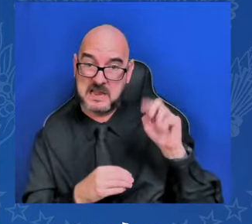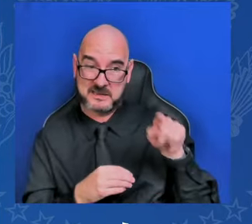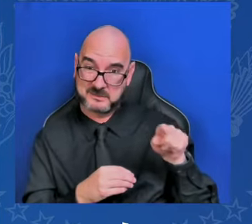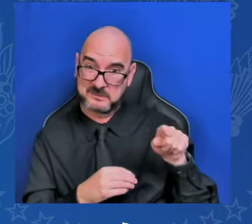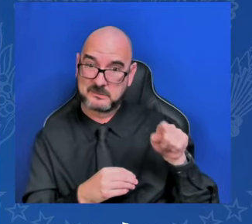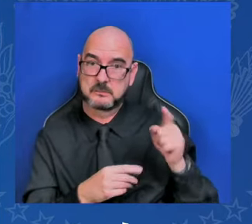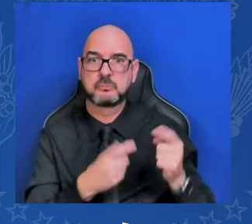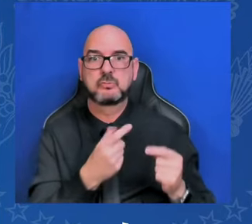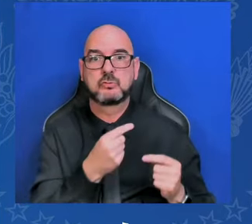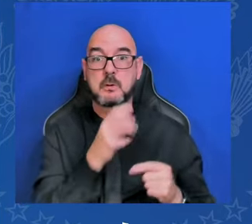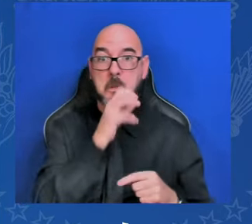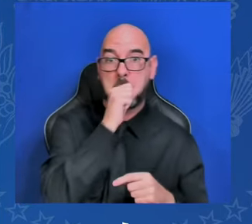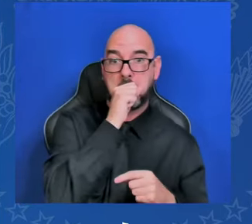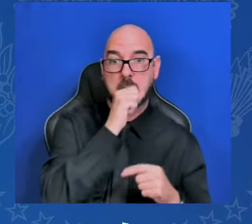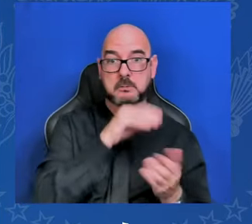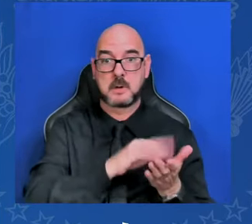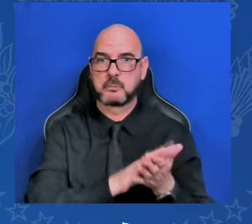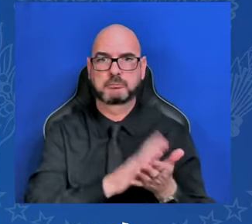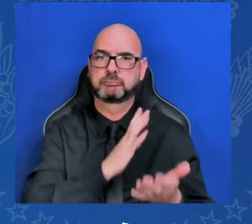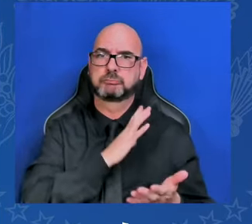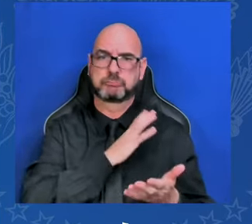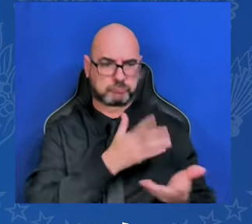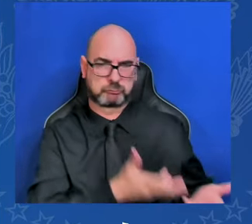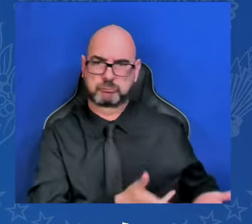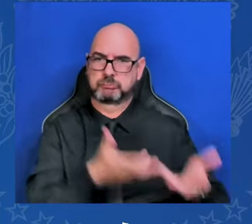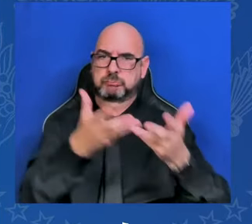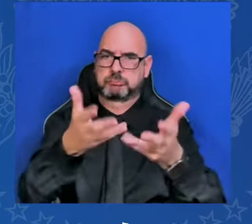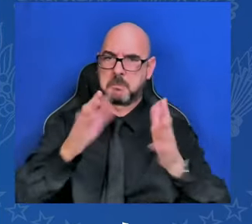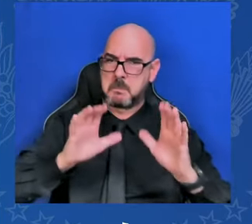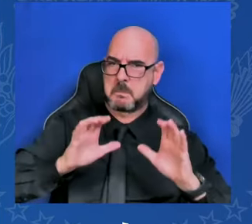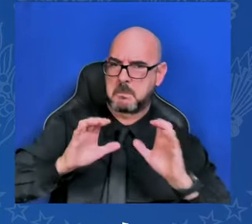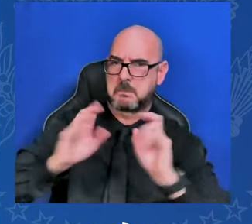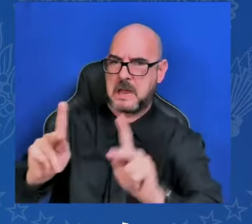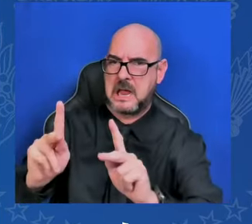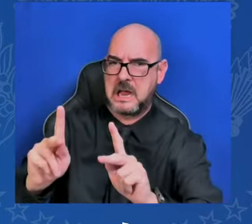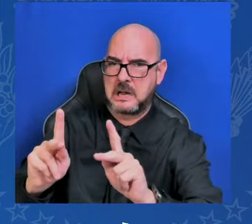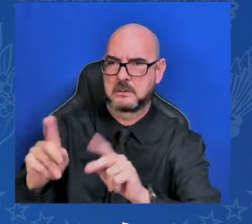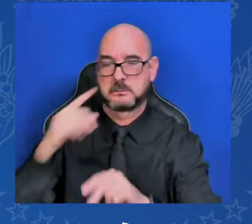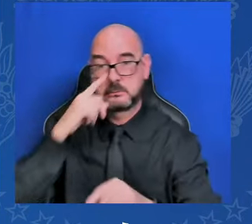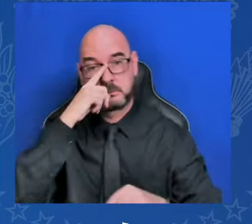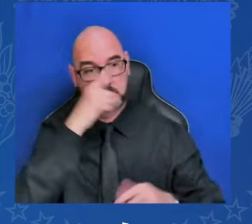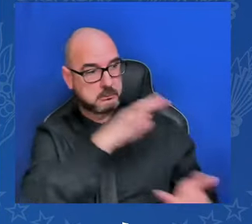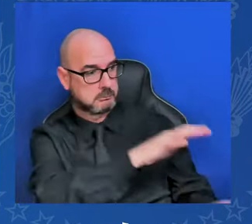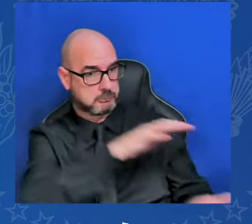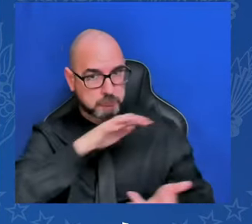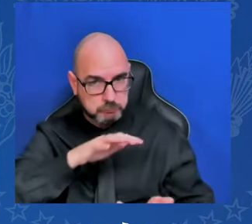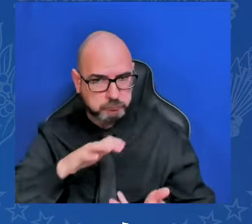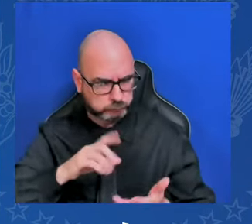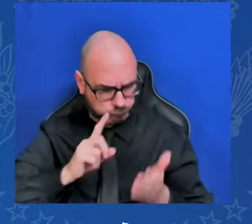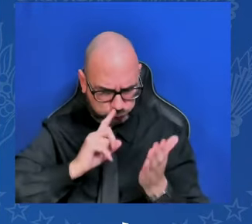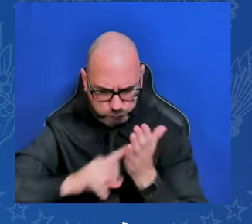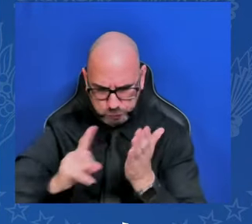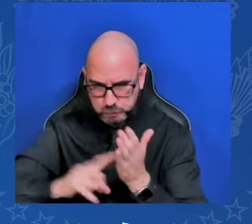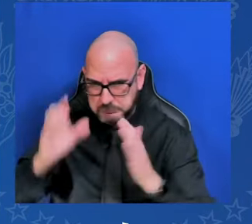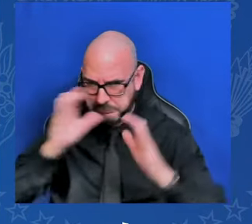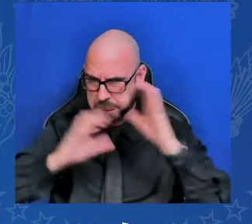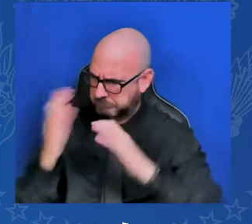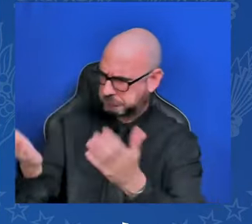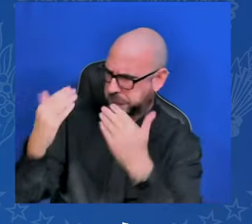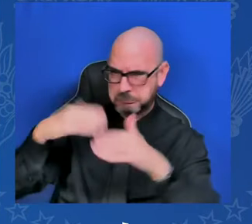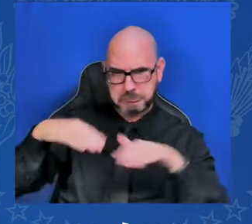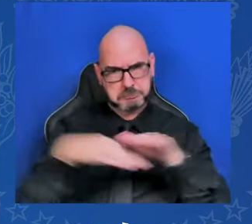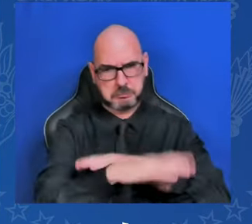Department of Justice, consented to a search of multiple locations, including his homes, and sat for a voluntary interview, and in other